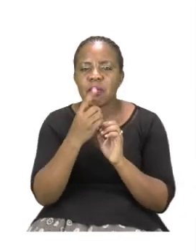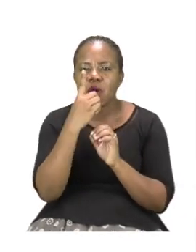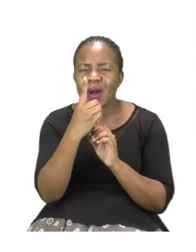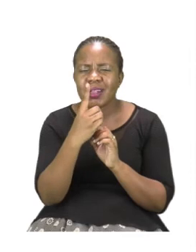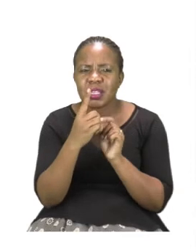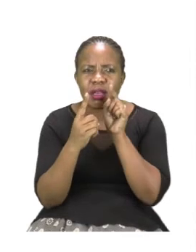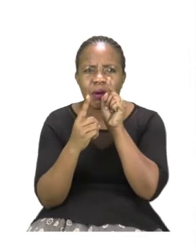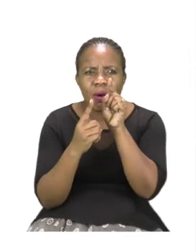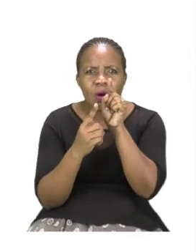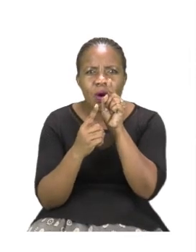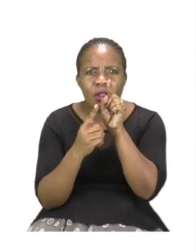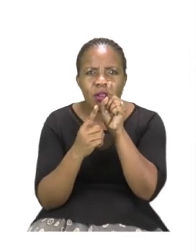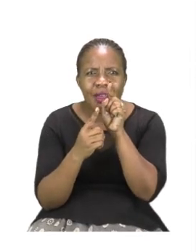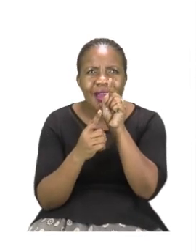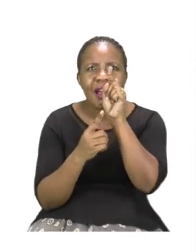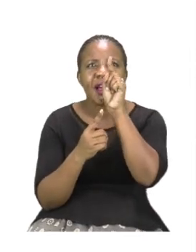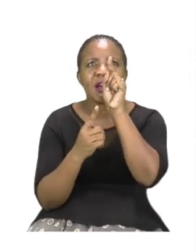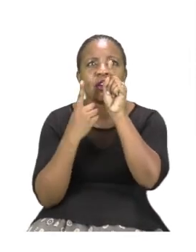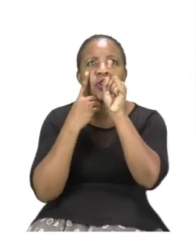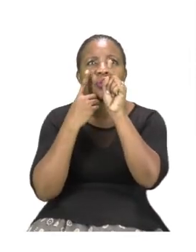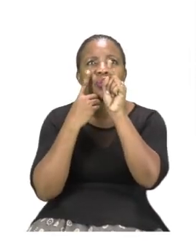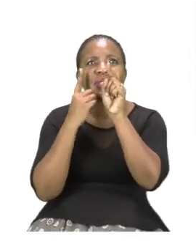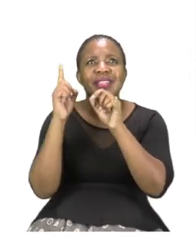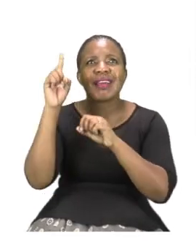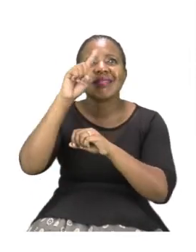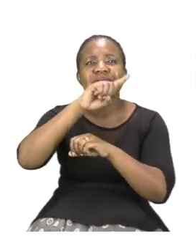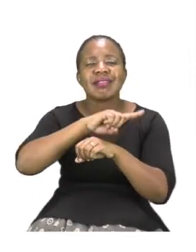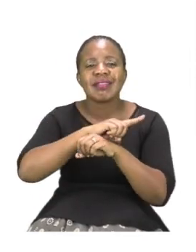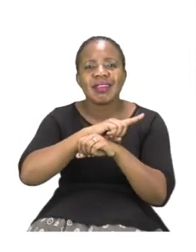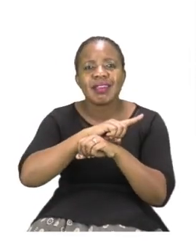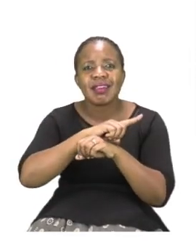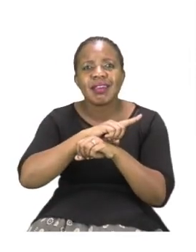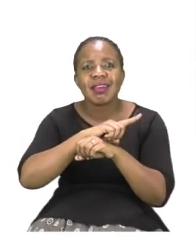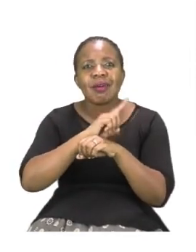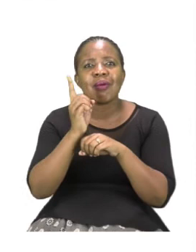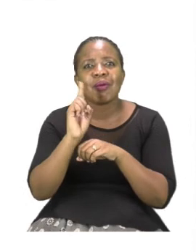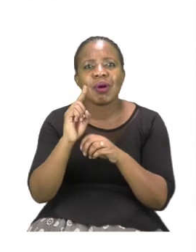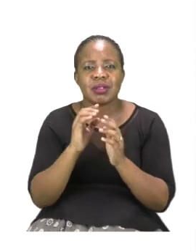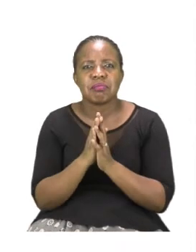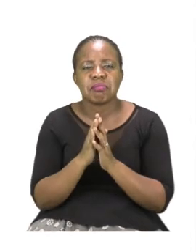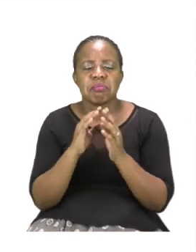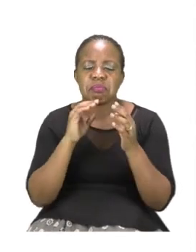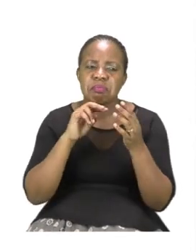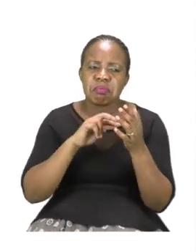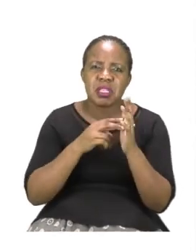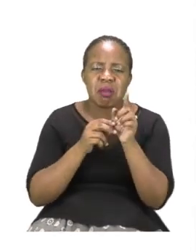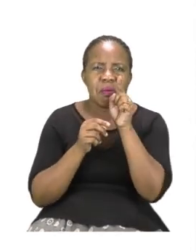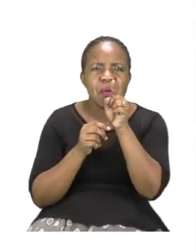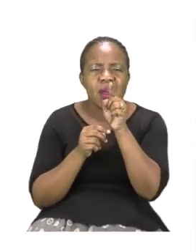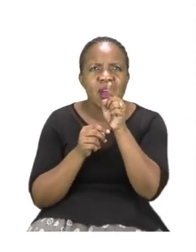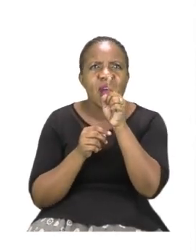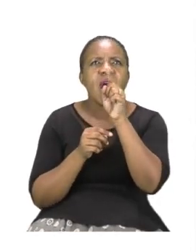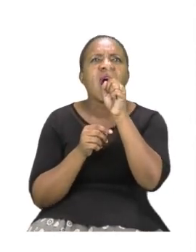the day. This will show us that the 1st of March is on a